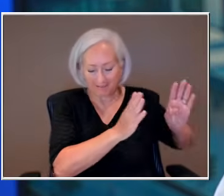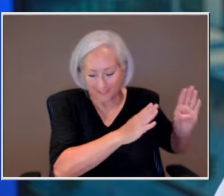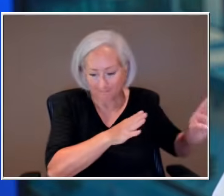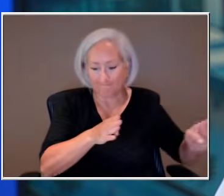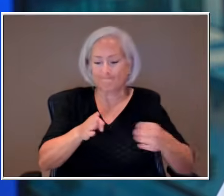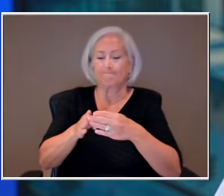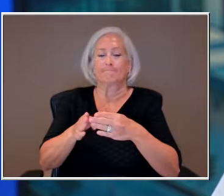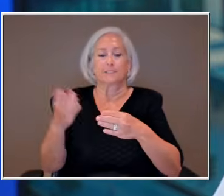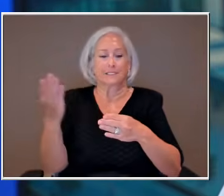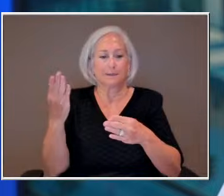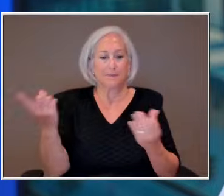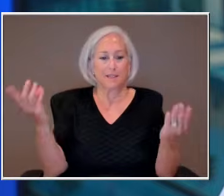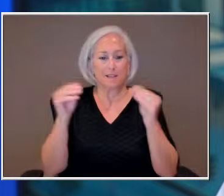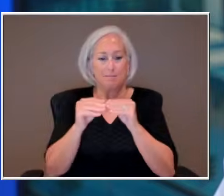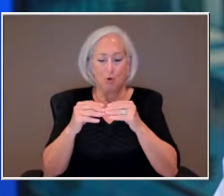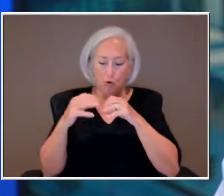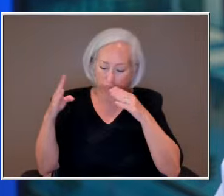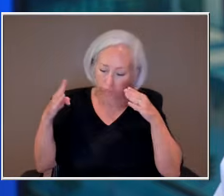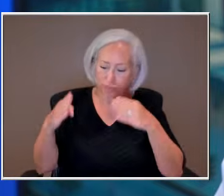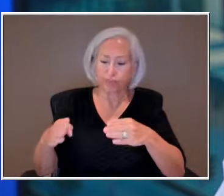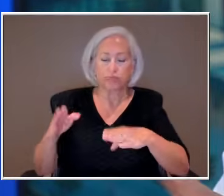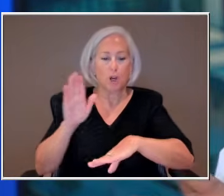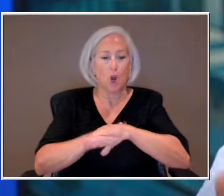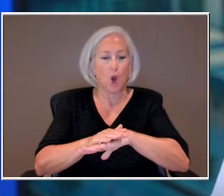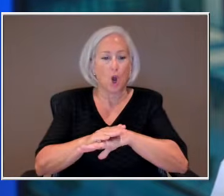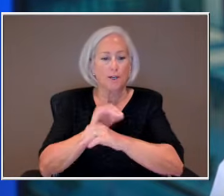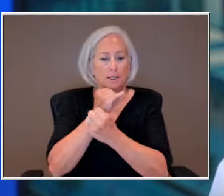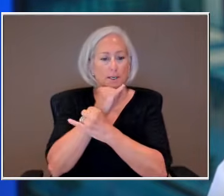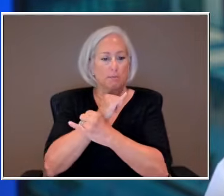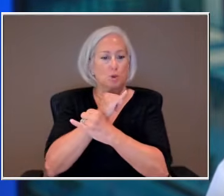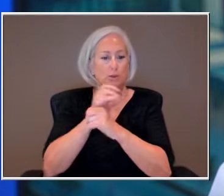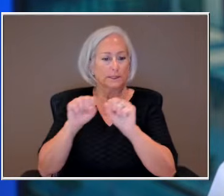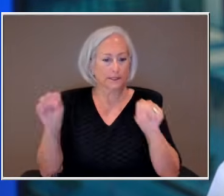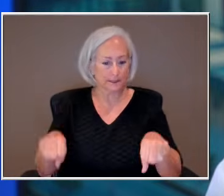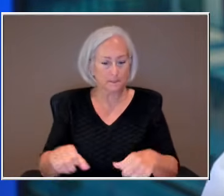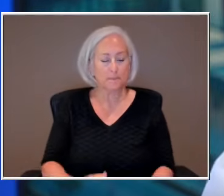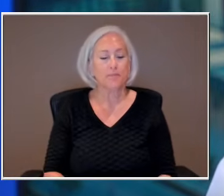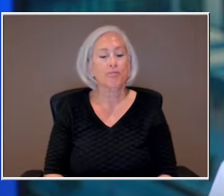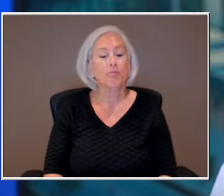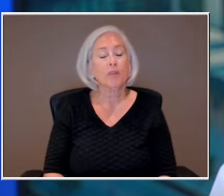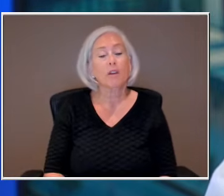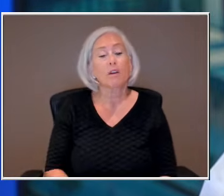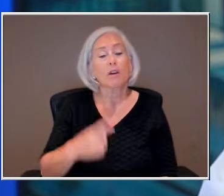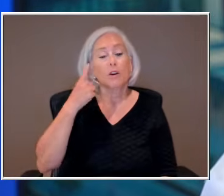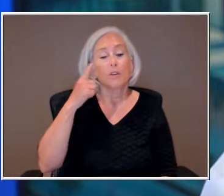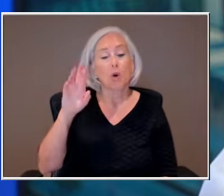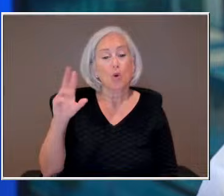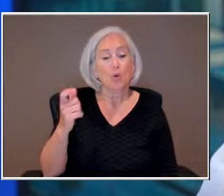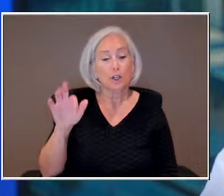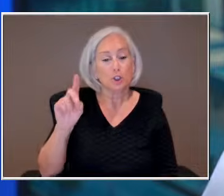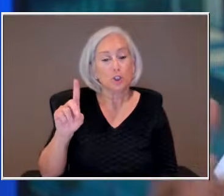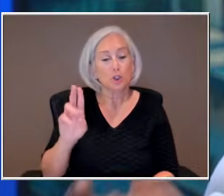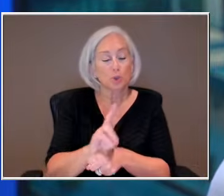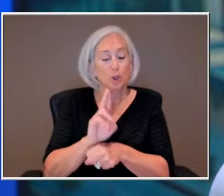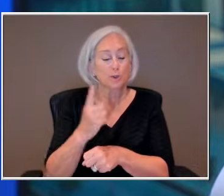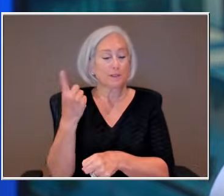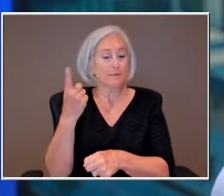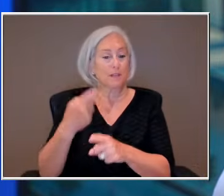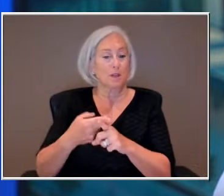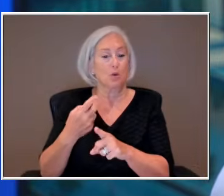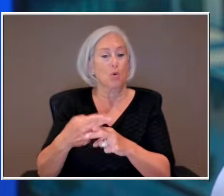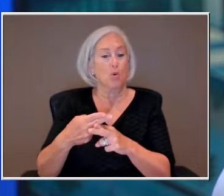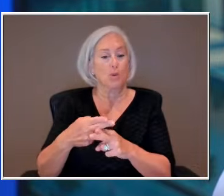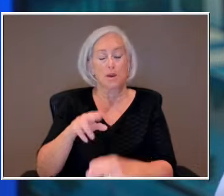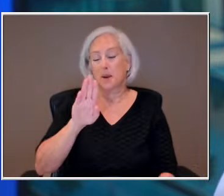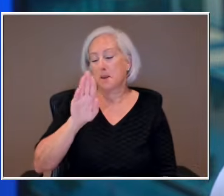something related to the immune system. So with Richard, for example, we went to what we call bispecifics. Which is a class